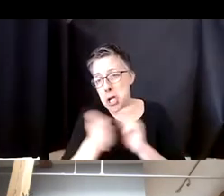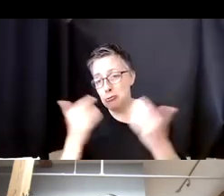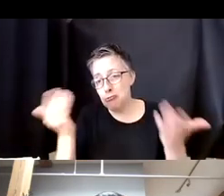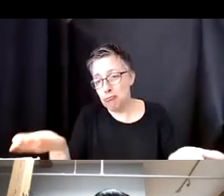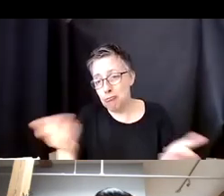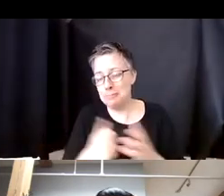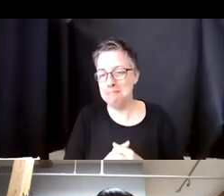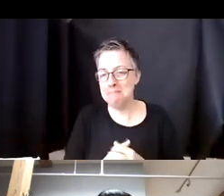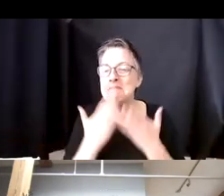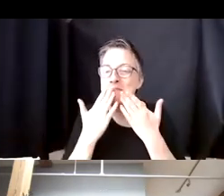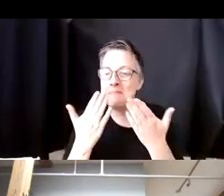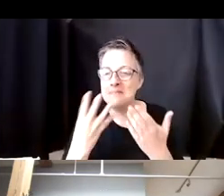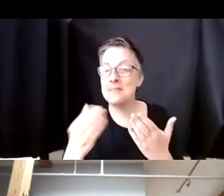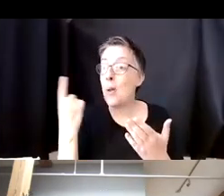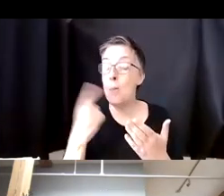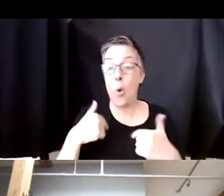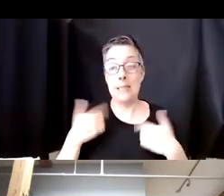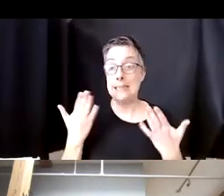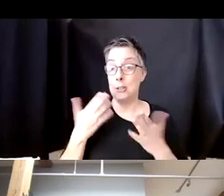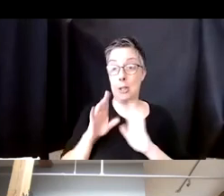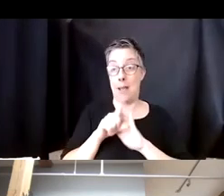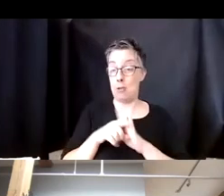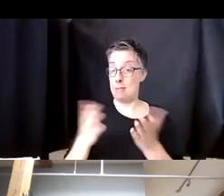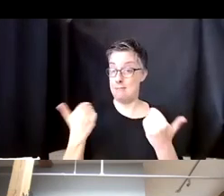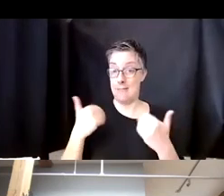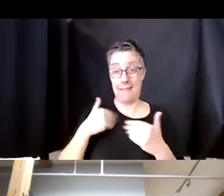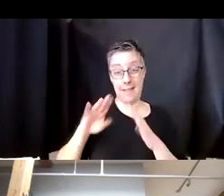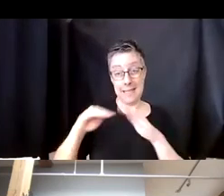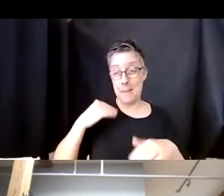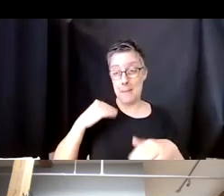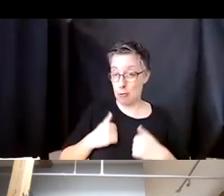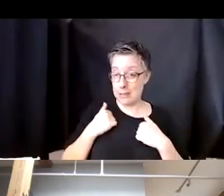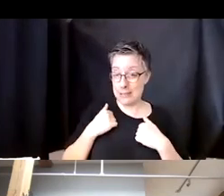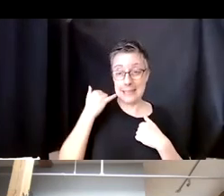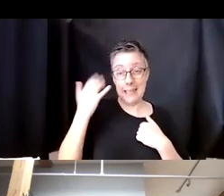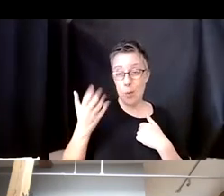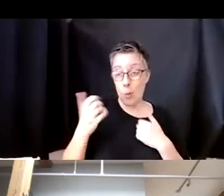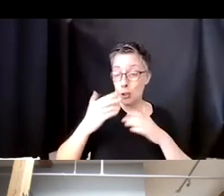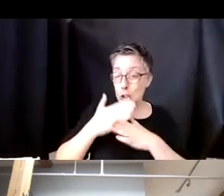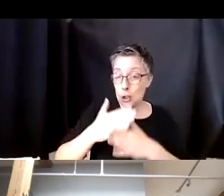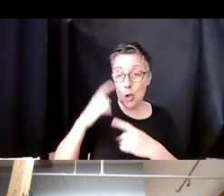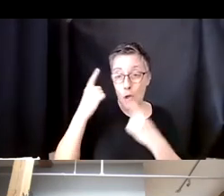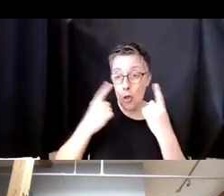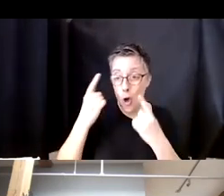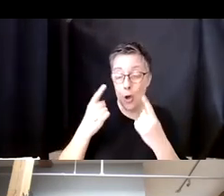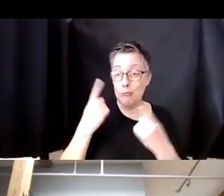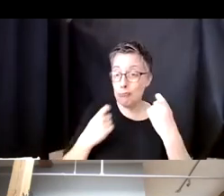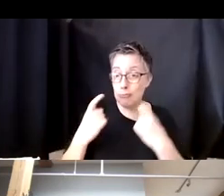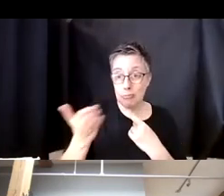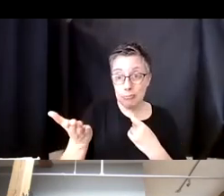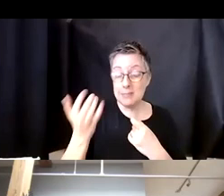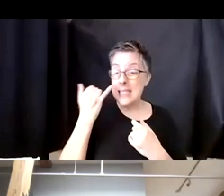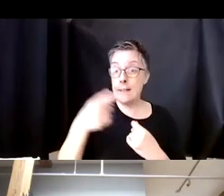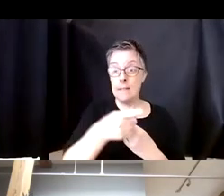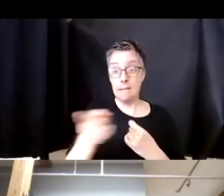So thank you, and I'm always here in the background. You have my email address if you want to share your thought. If you feel like people